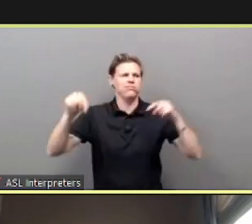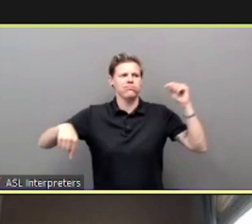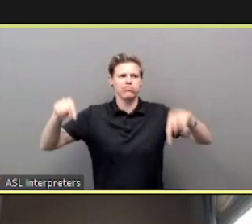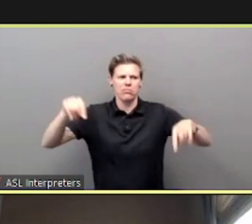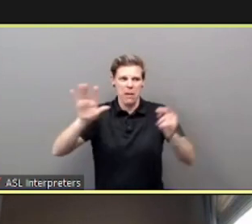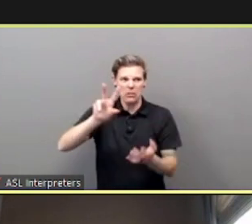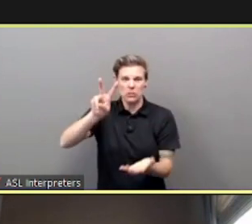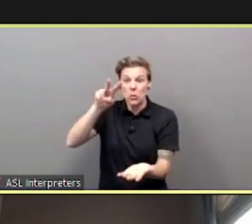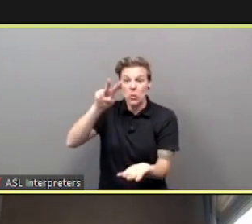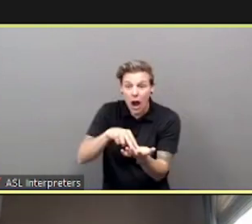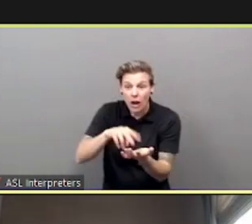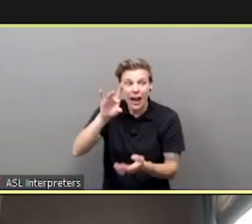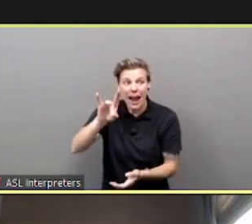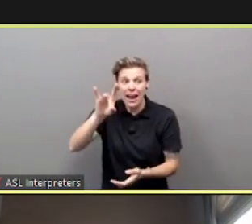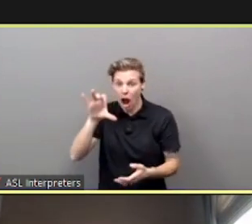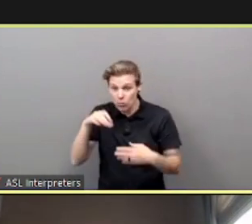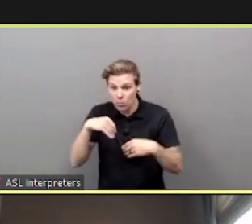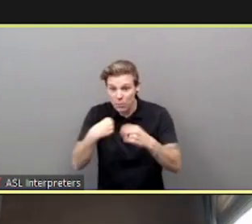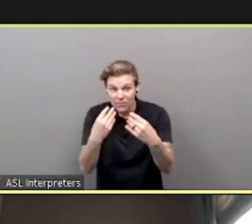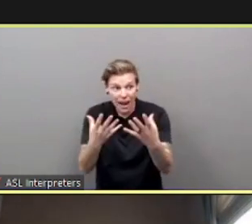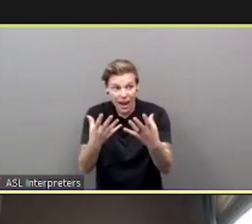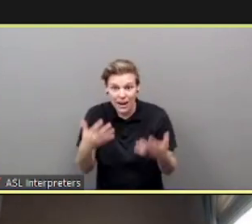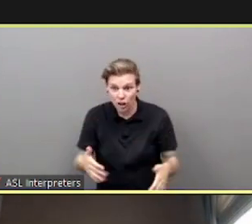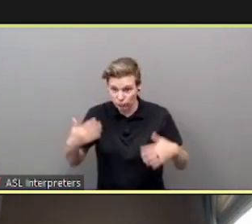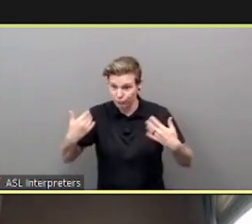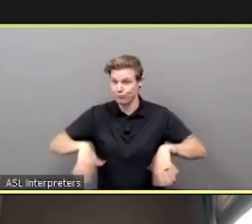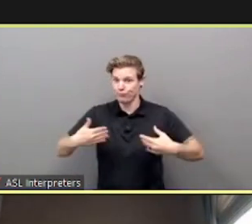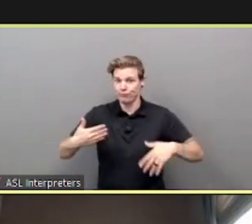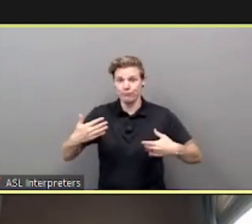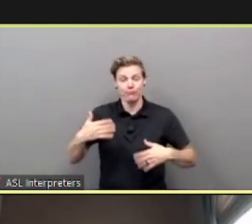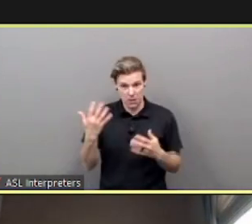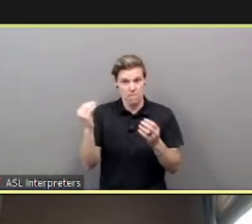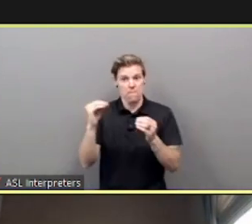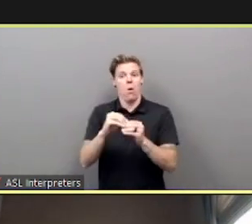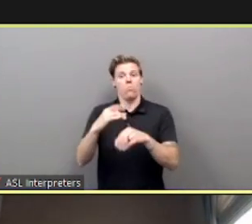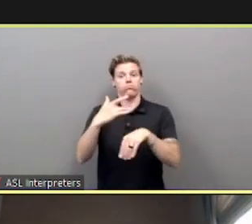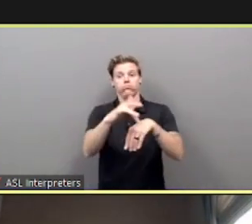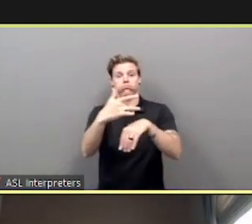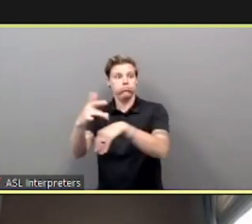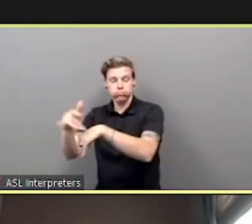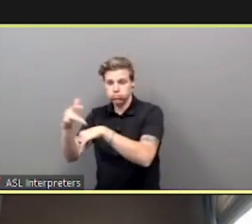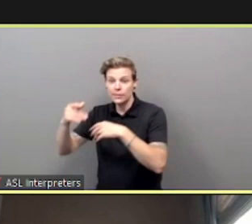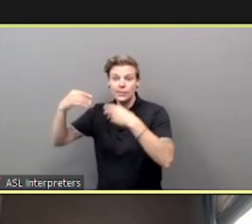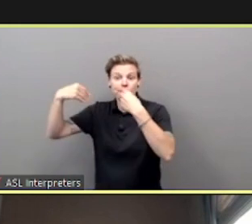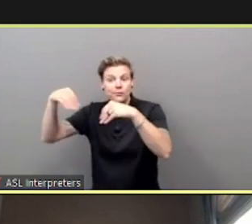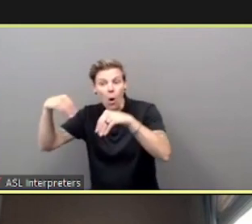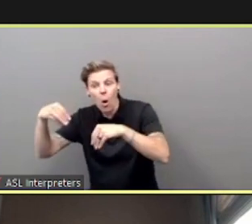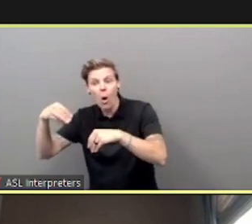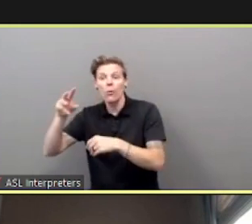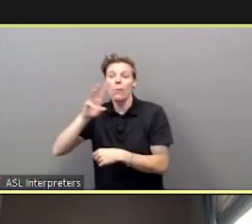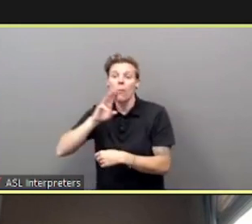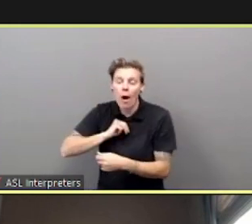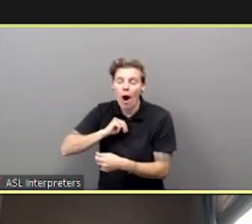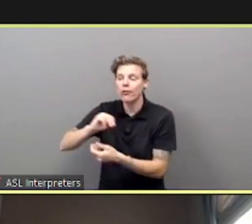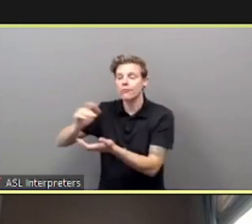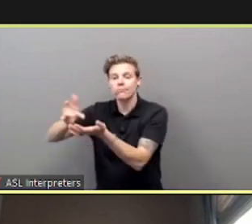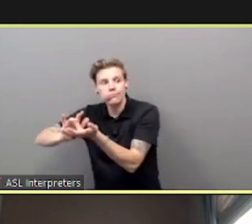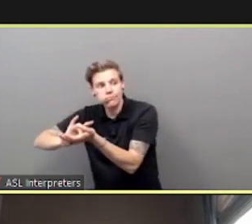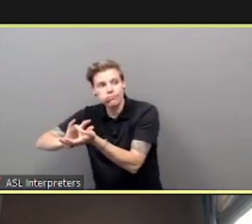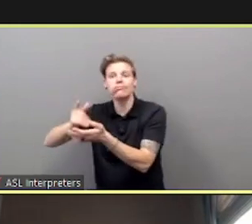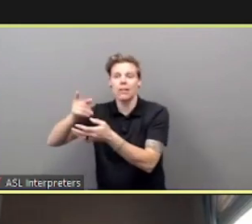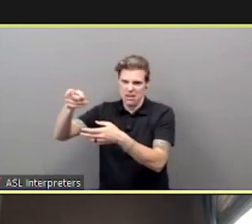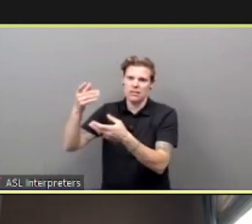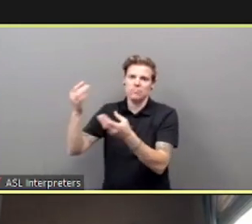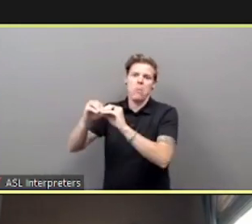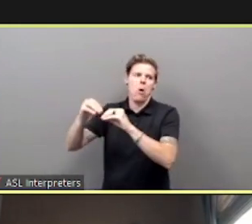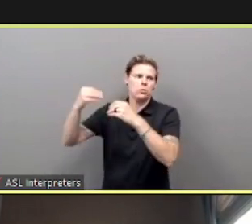is being done by pharmacies. So thank you, pharmacists out there and pharmacies. 62.5% are giving vaccines.